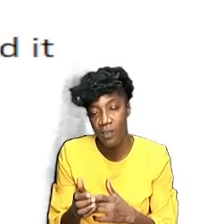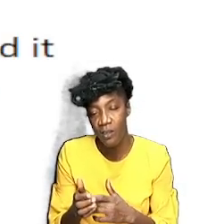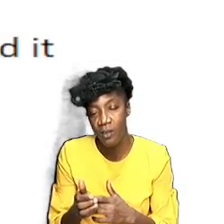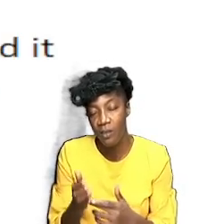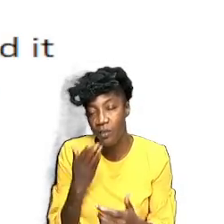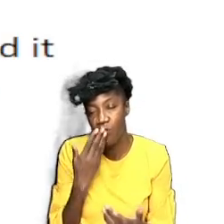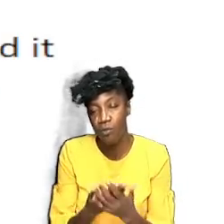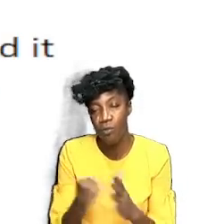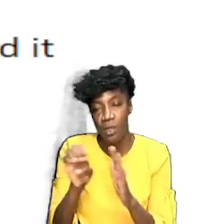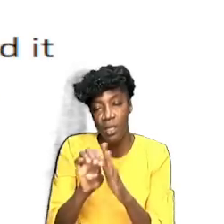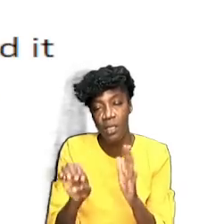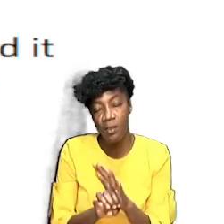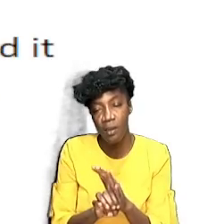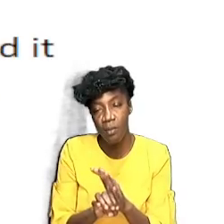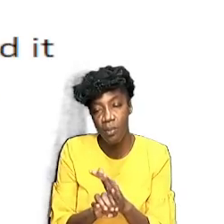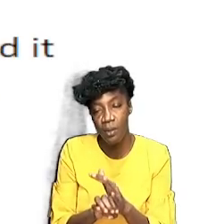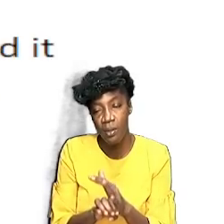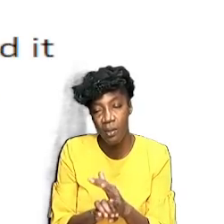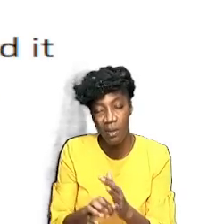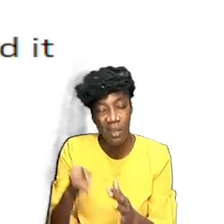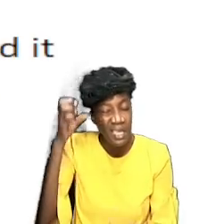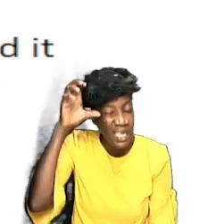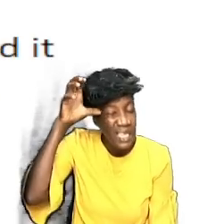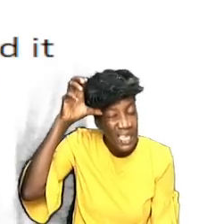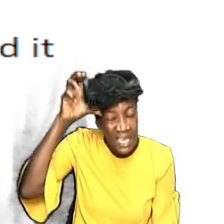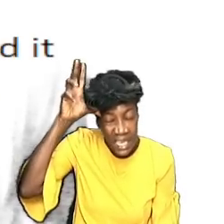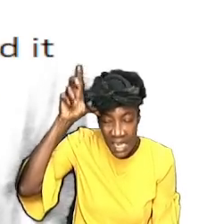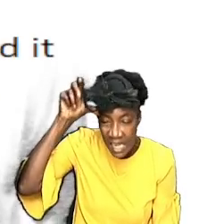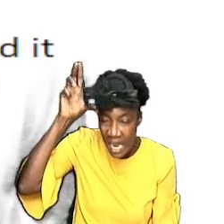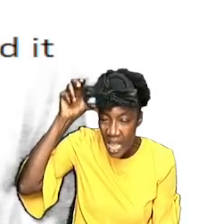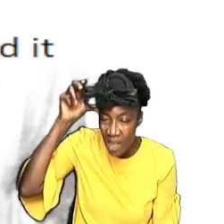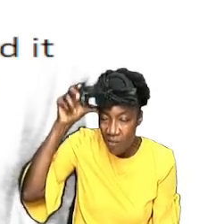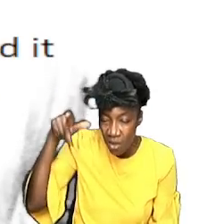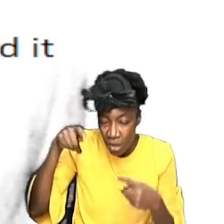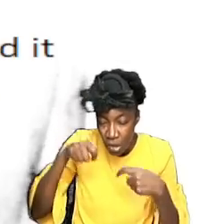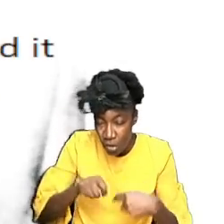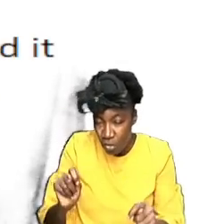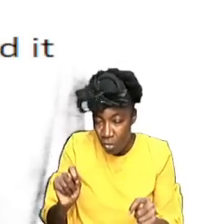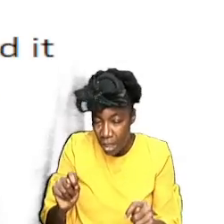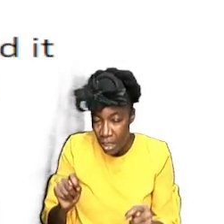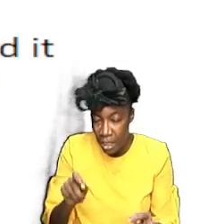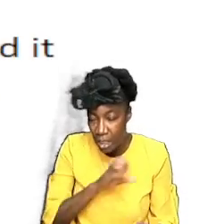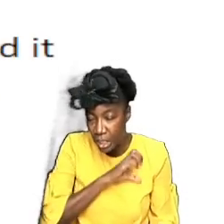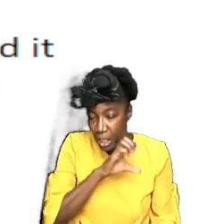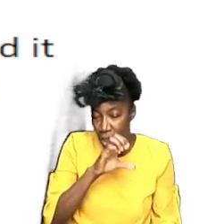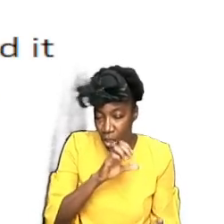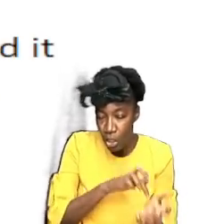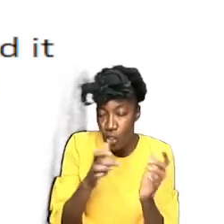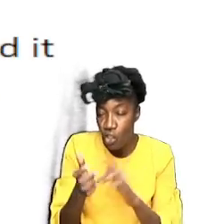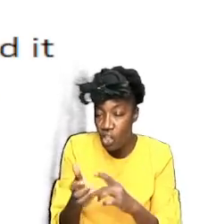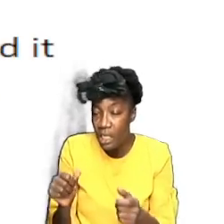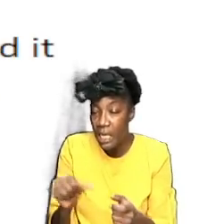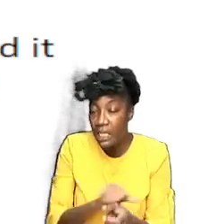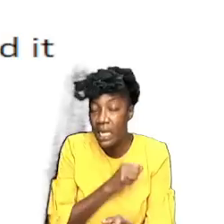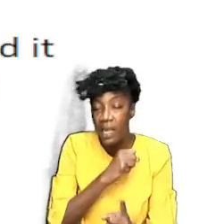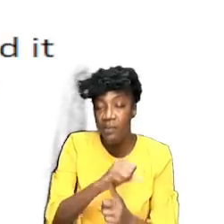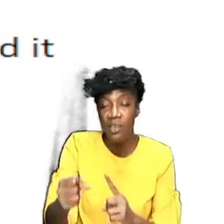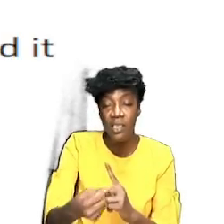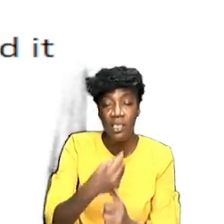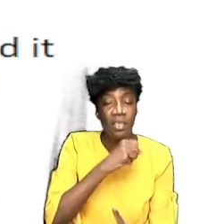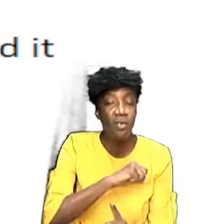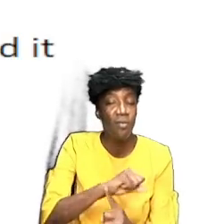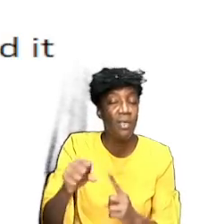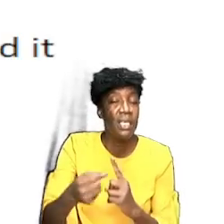example. When the devil tried to deal with him, bring him down, for every situation that the devil